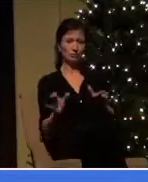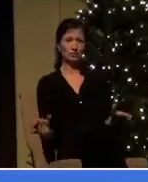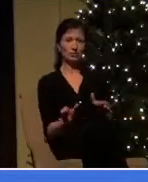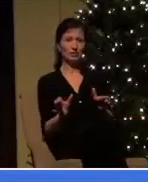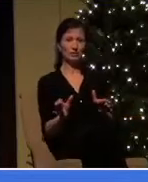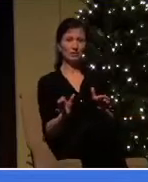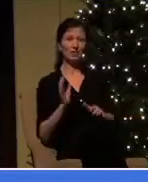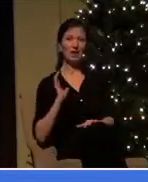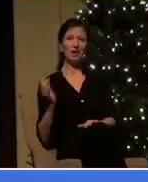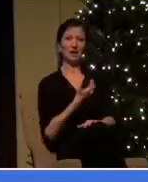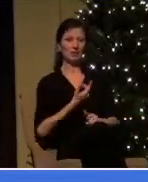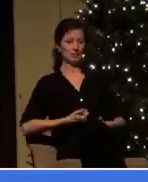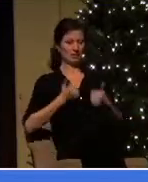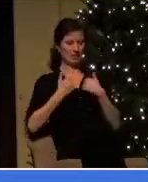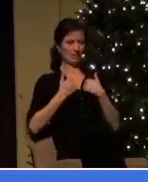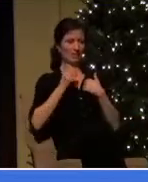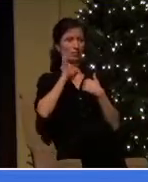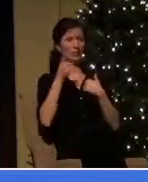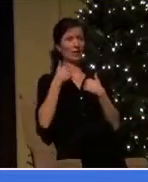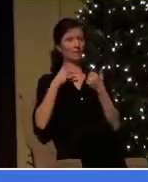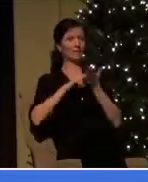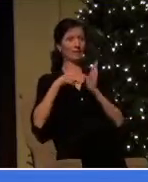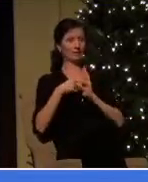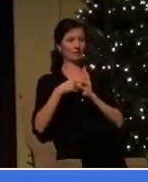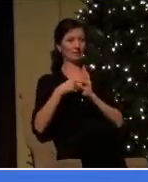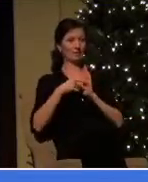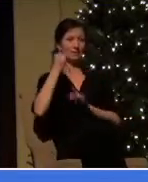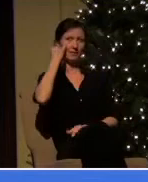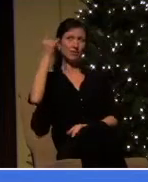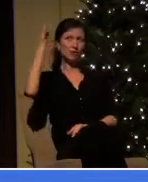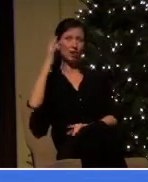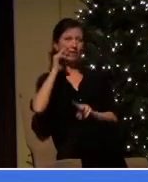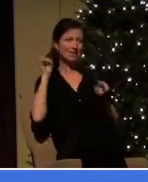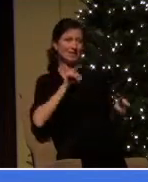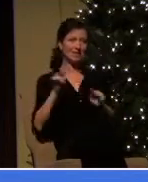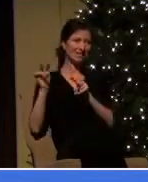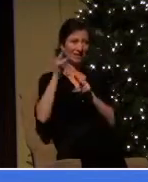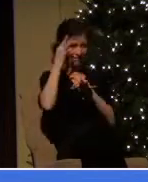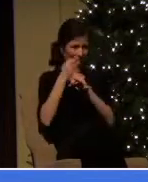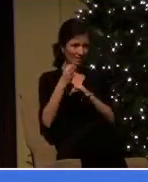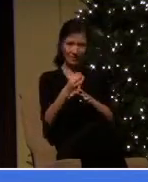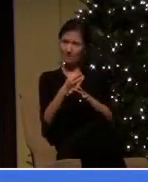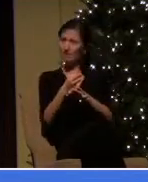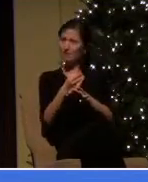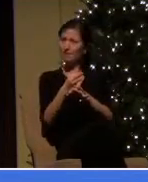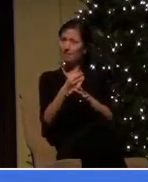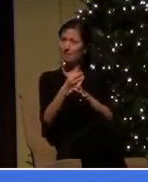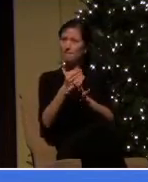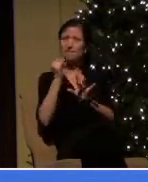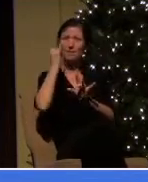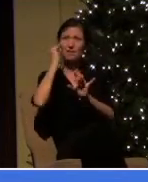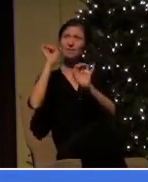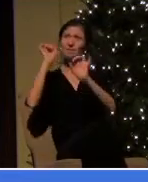meaning if God sees fit, even in a small way, to make us part of that journey. If he can